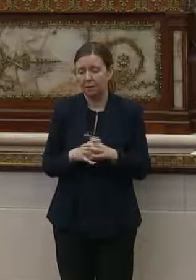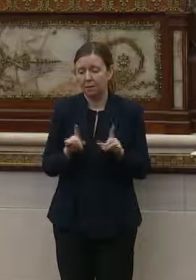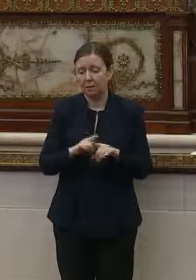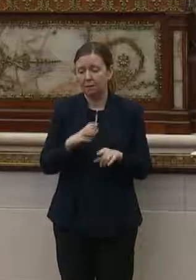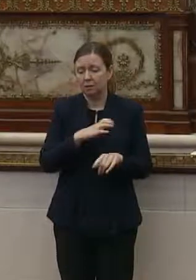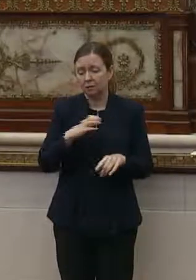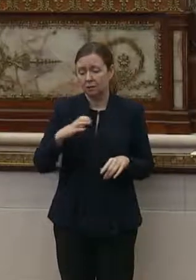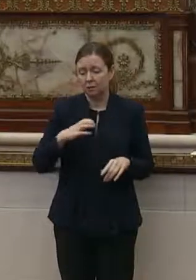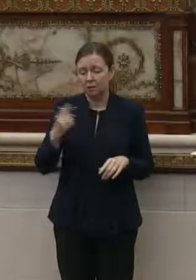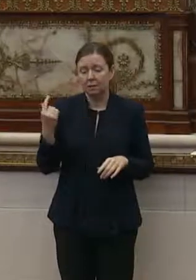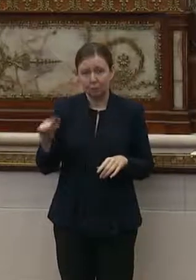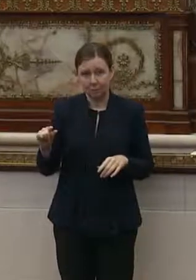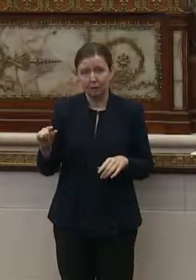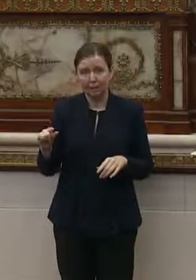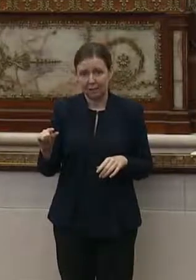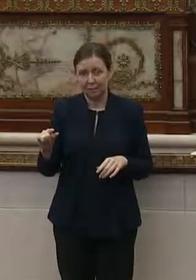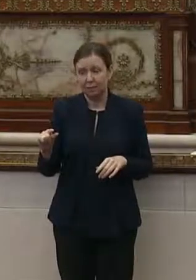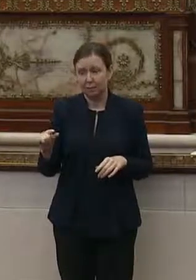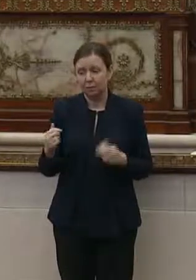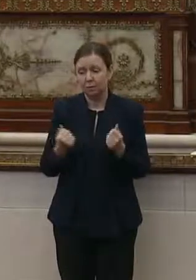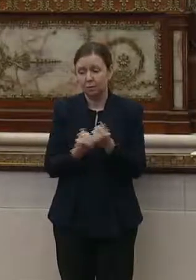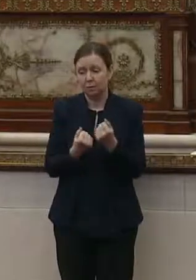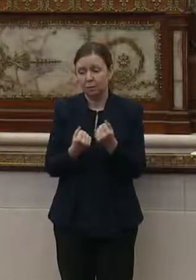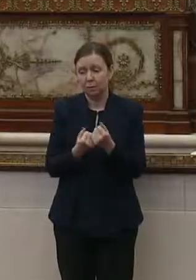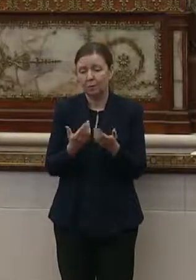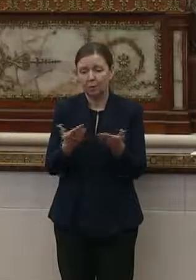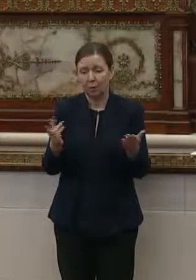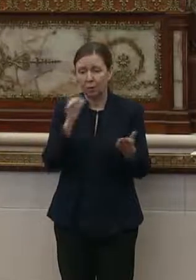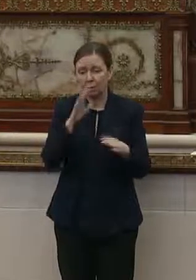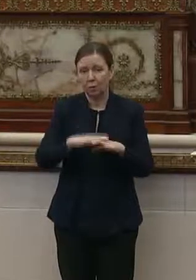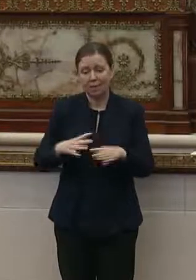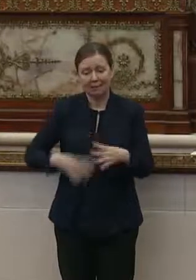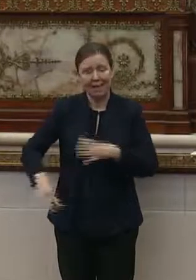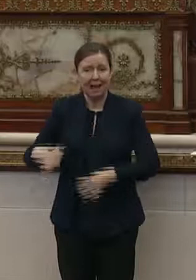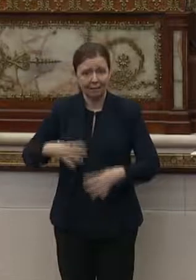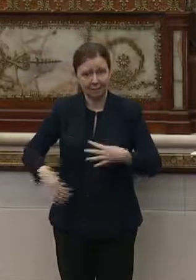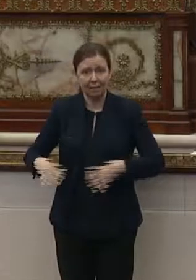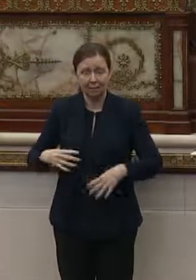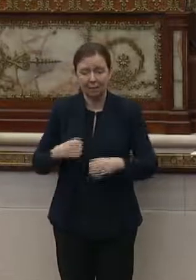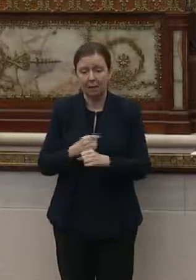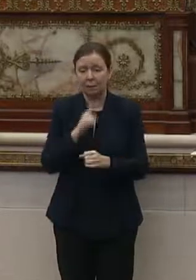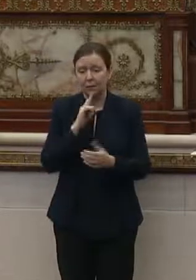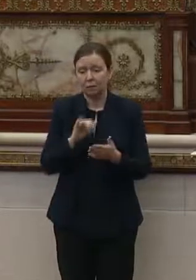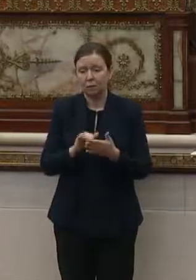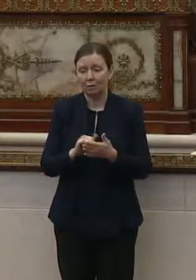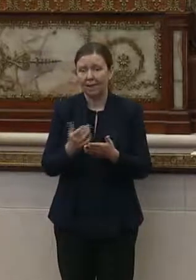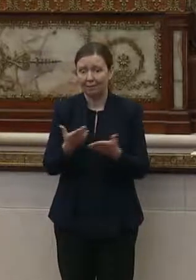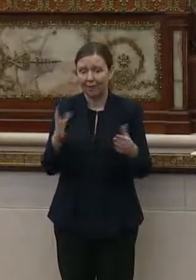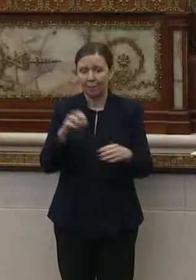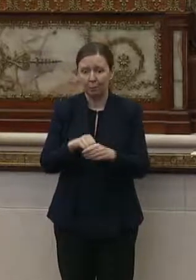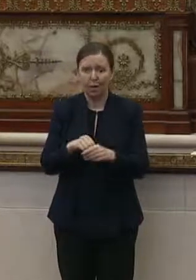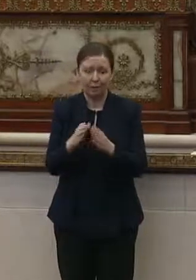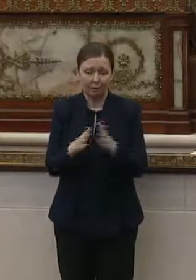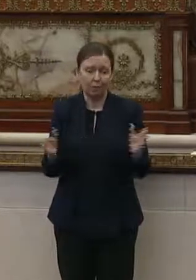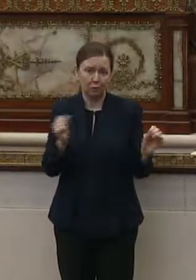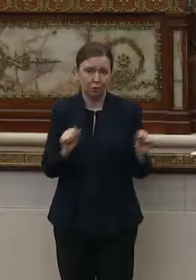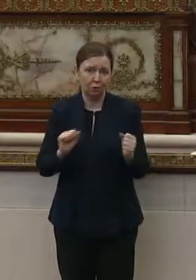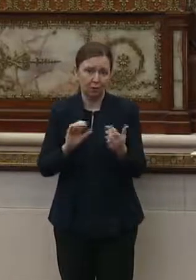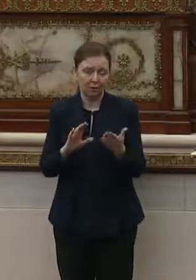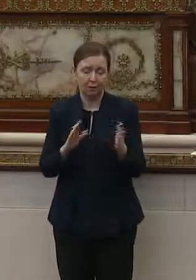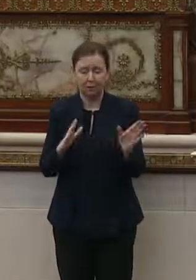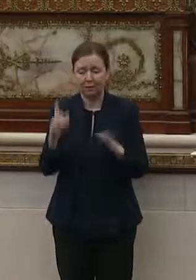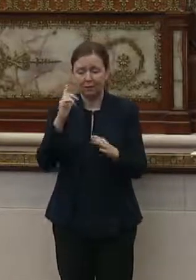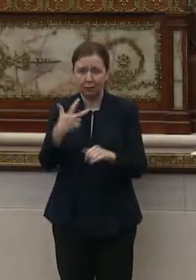Councilman Derek Green's comments regarding supporting those who are on dialysis and making sure that they're part of this overall strategy and plan